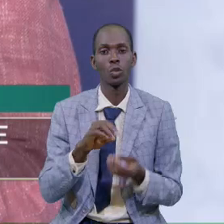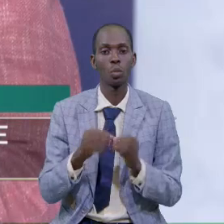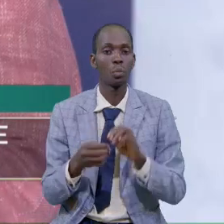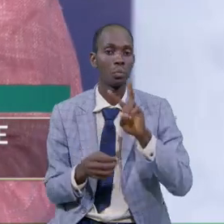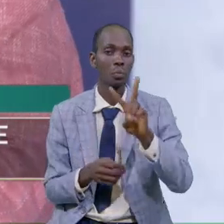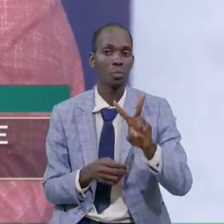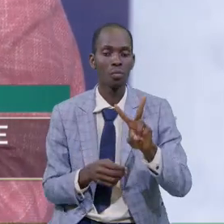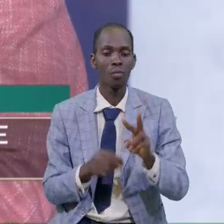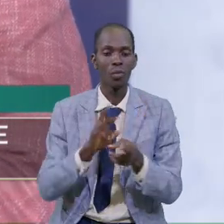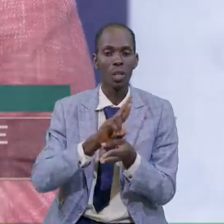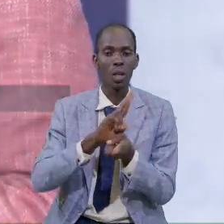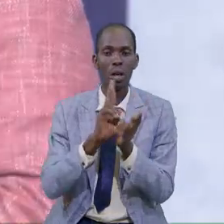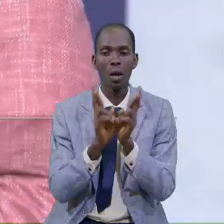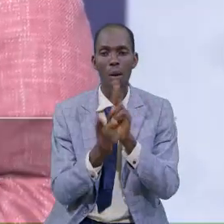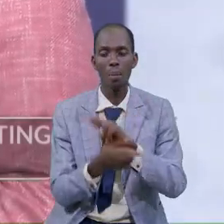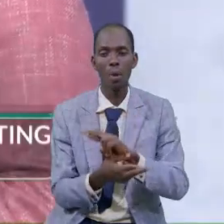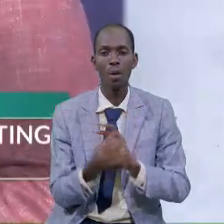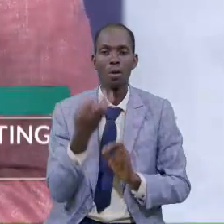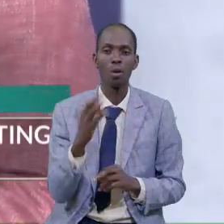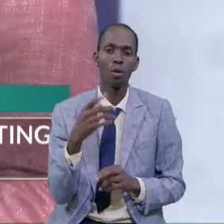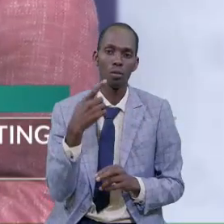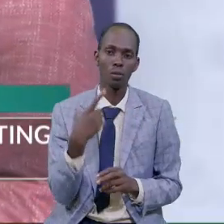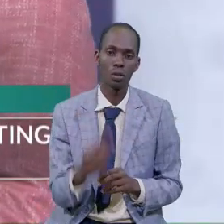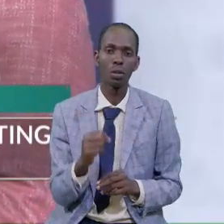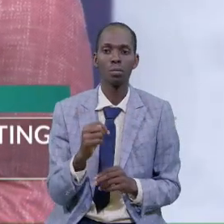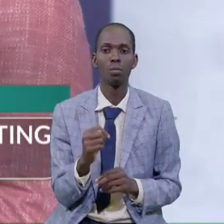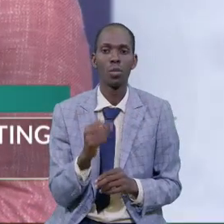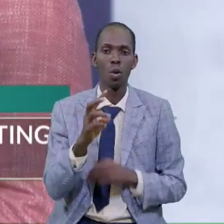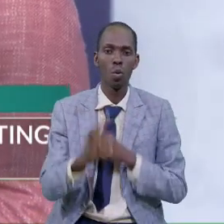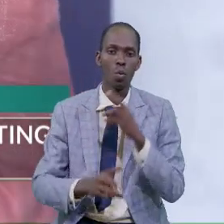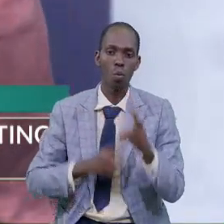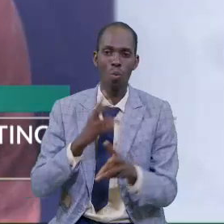repent of the world within you,